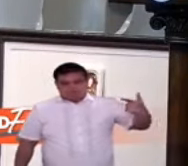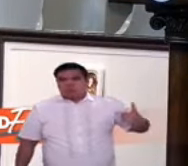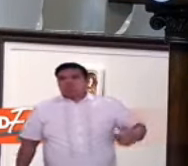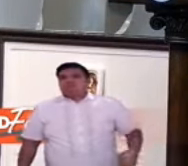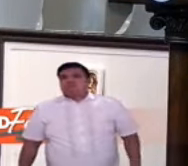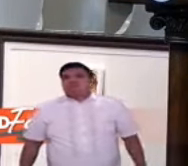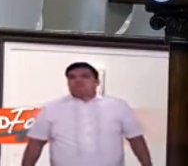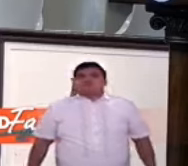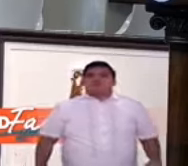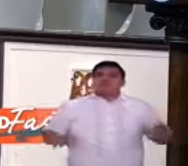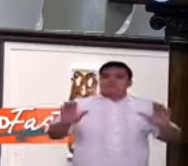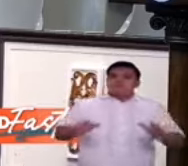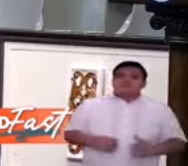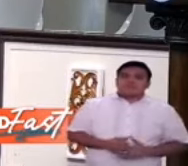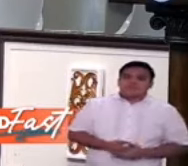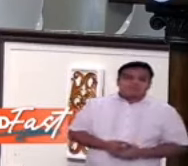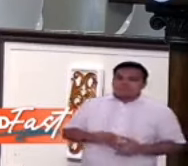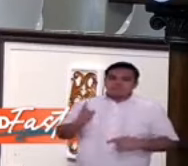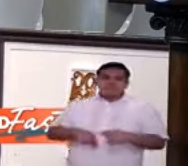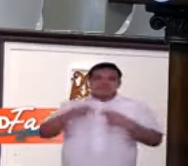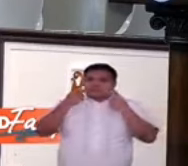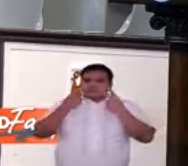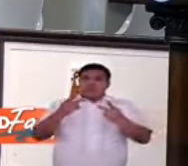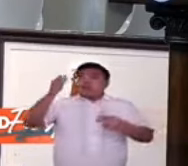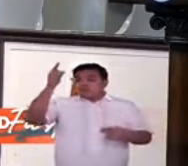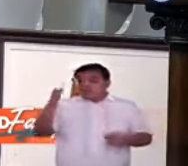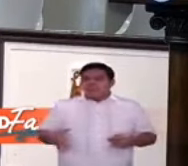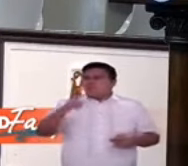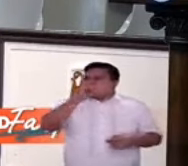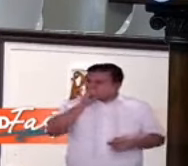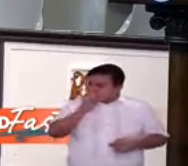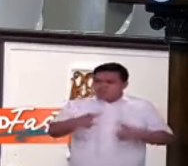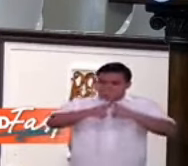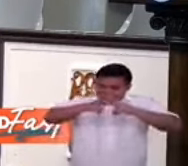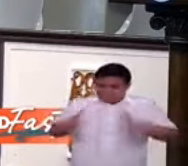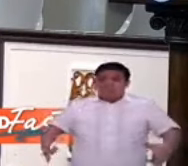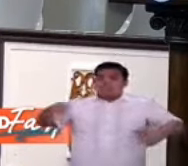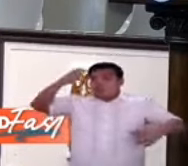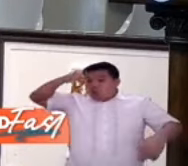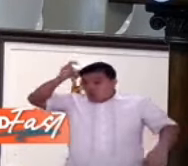din? Makaingon ka na. You cannot say that. God is too wise to make a mistake.